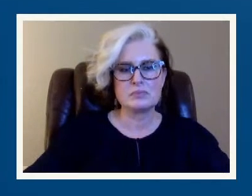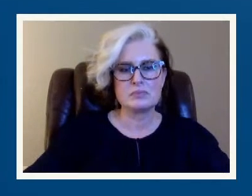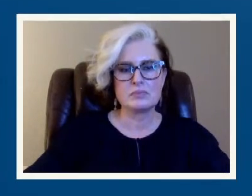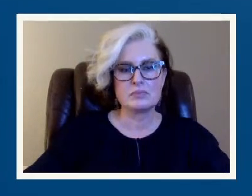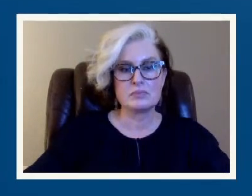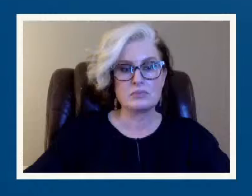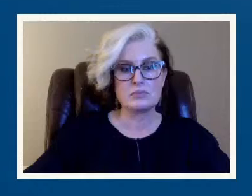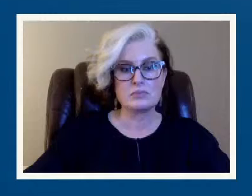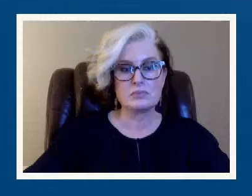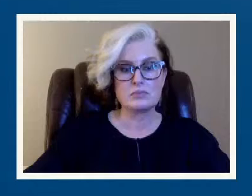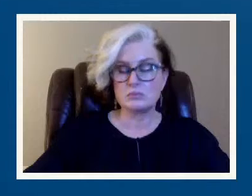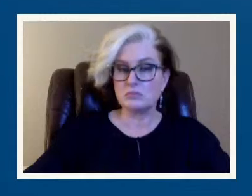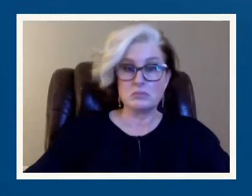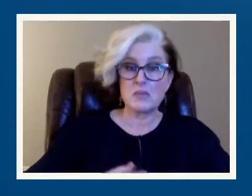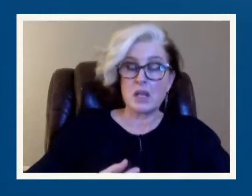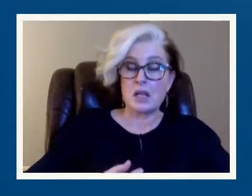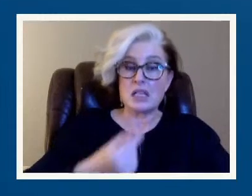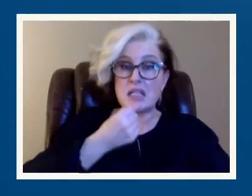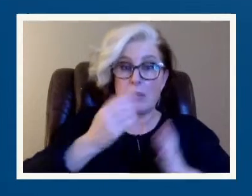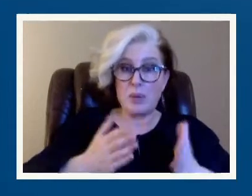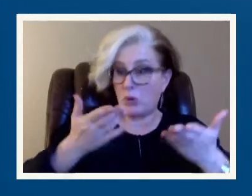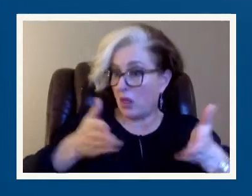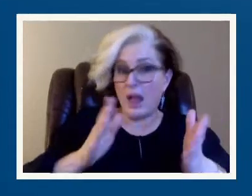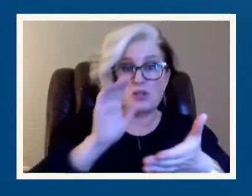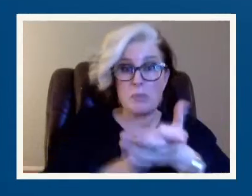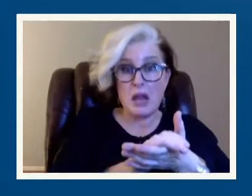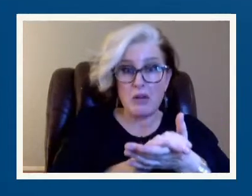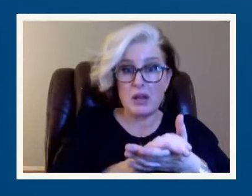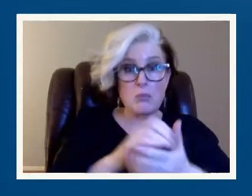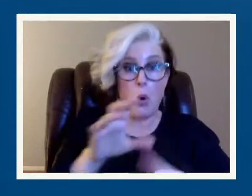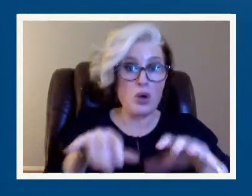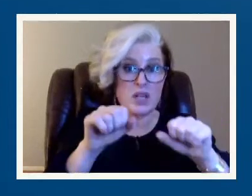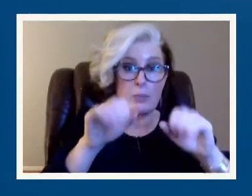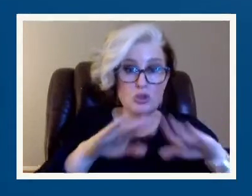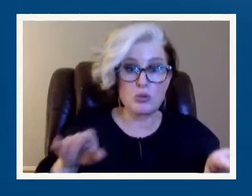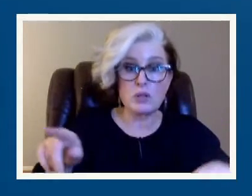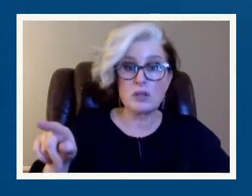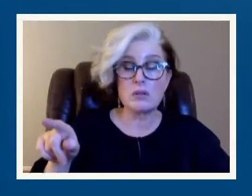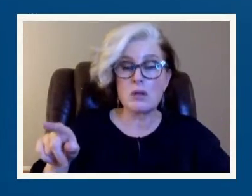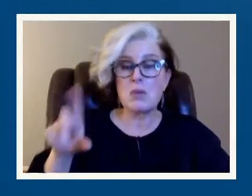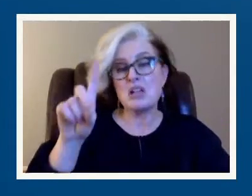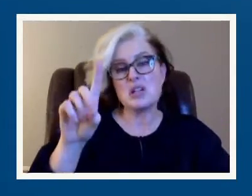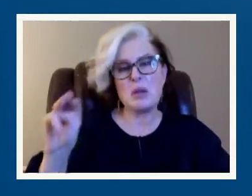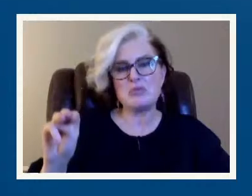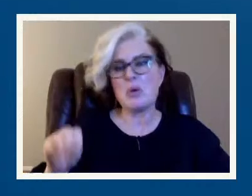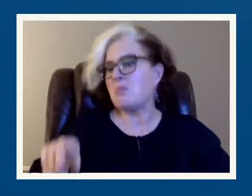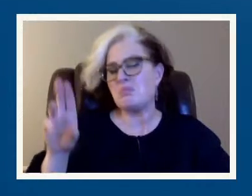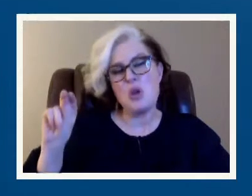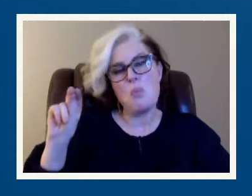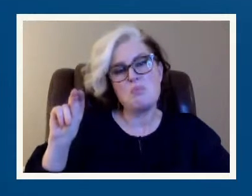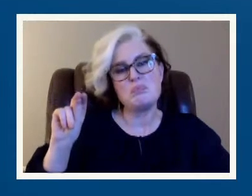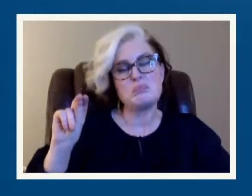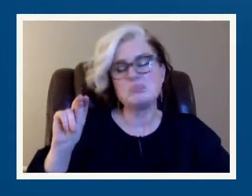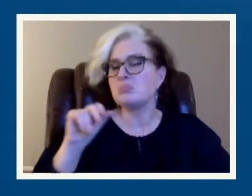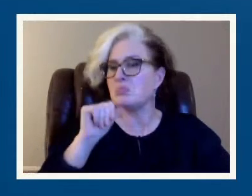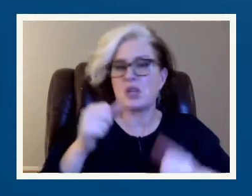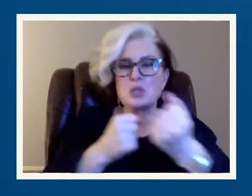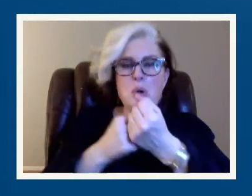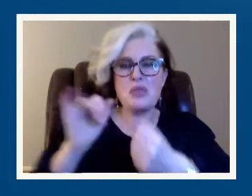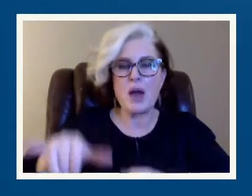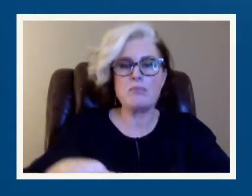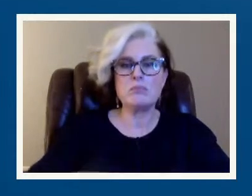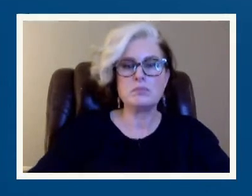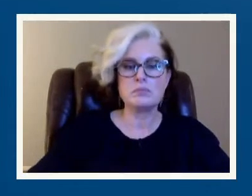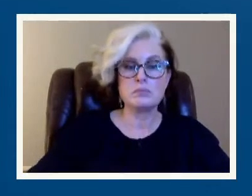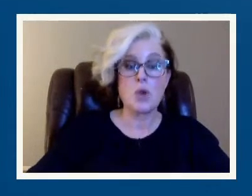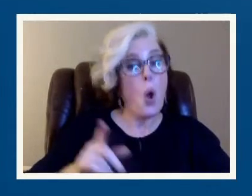Should gay people be allowed to get married or adopt children? Nope. He doesn't think so. He